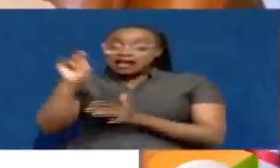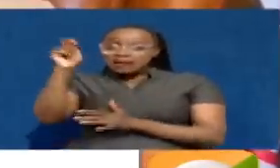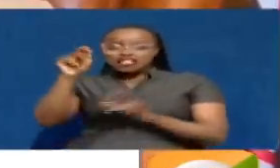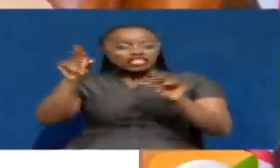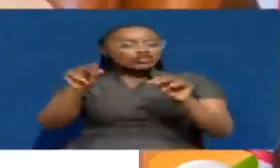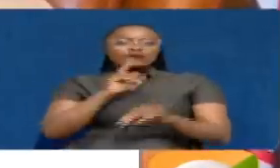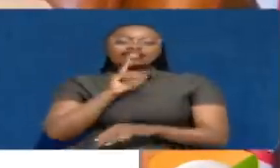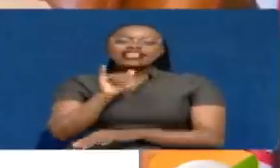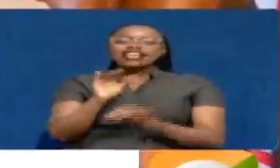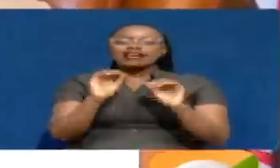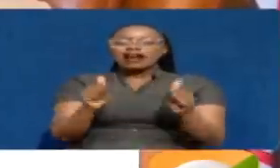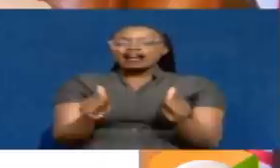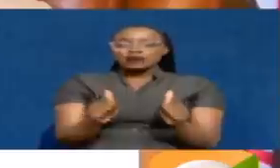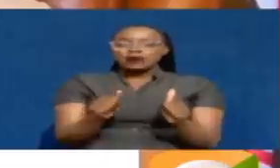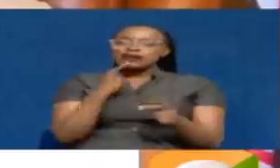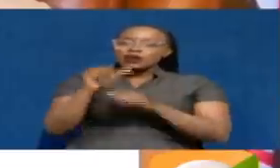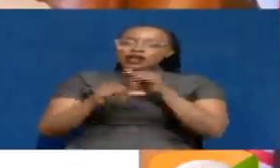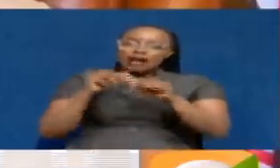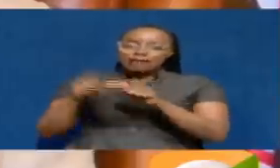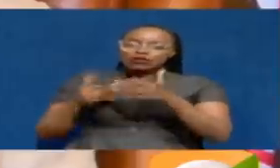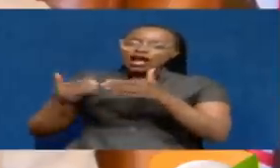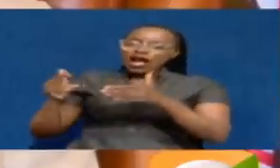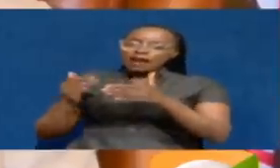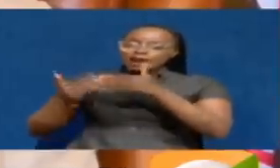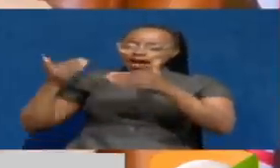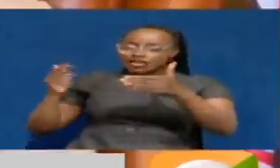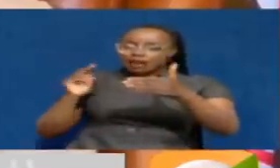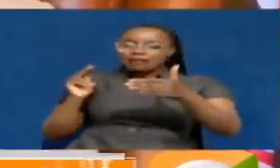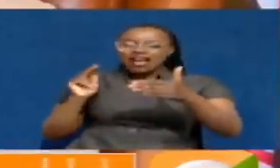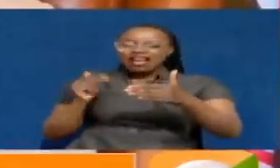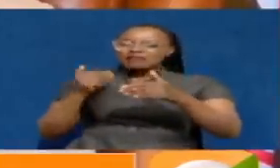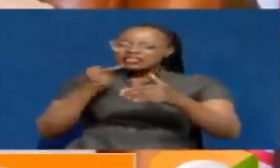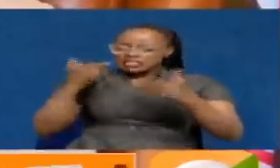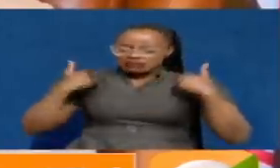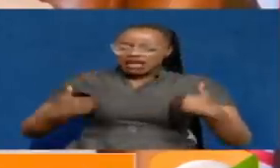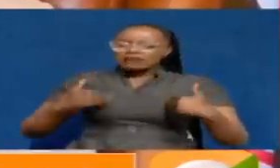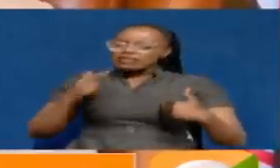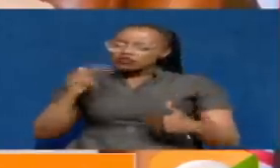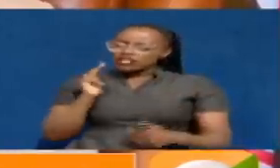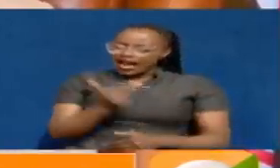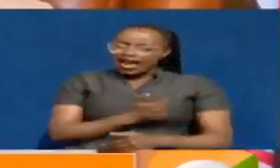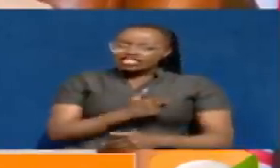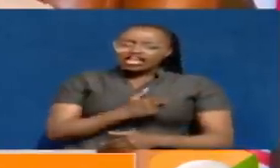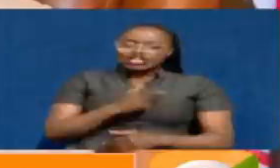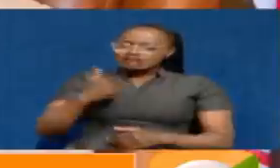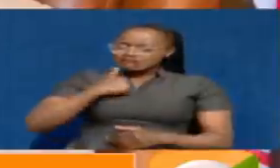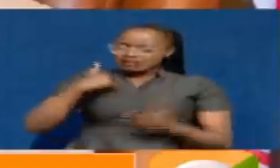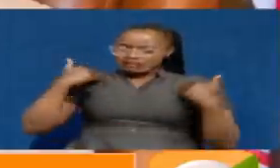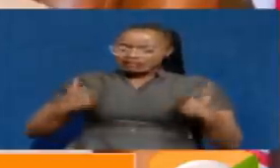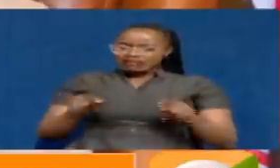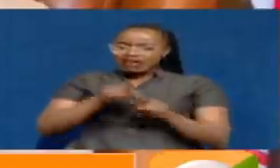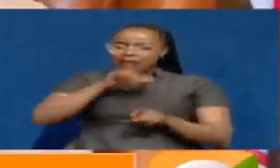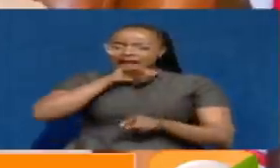president. I talked of us. I did not talk of me as Raila